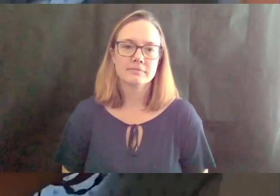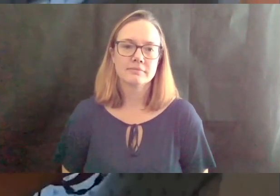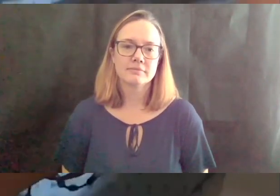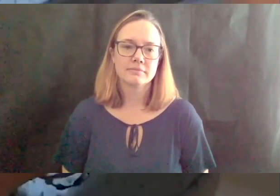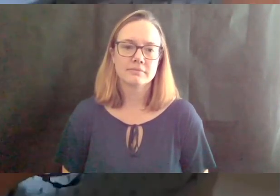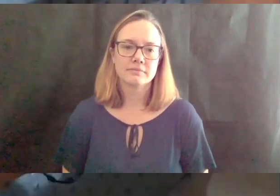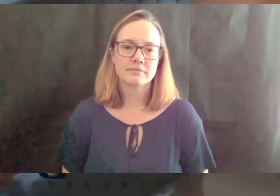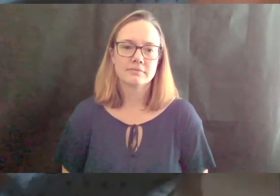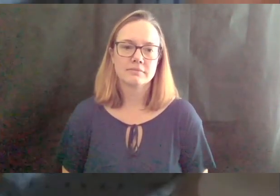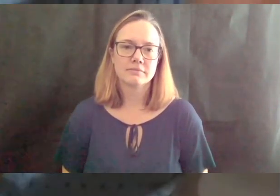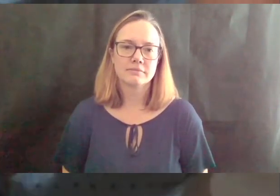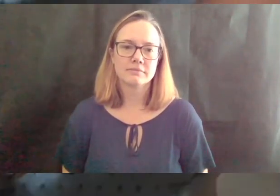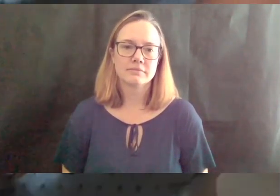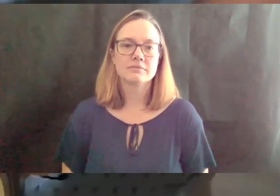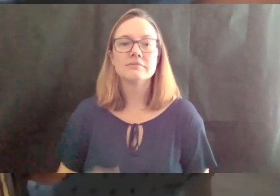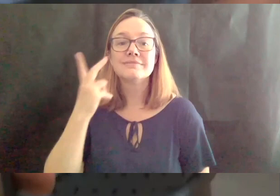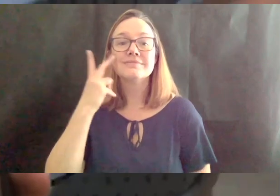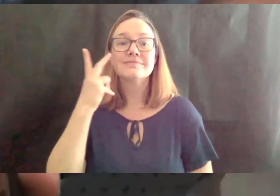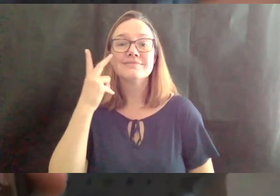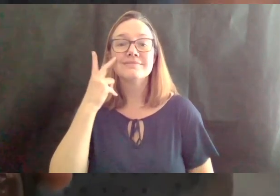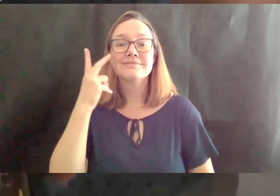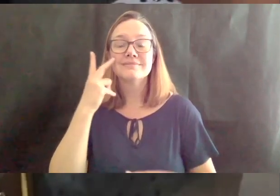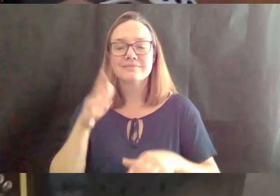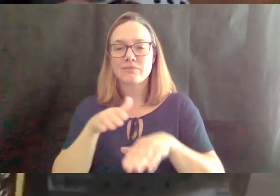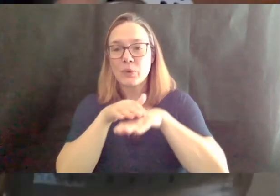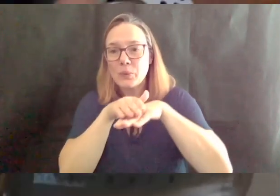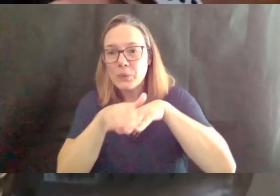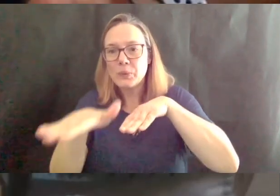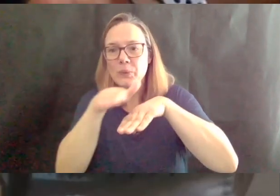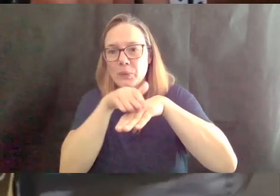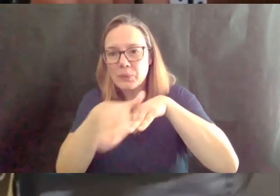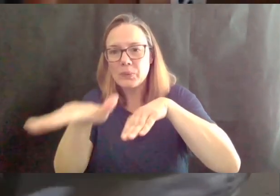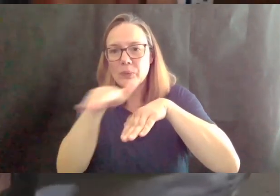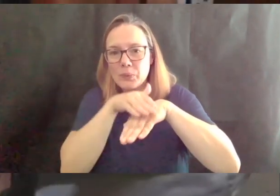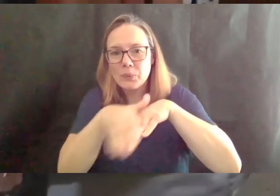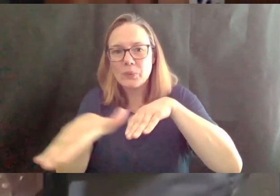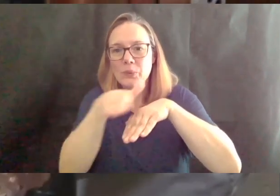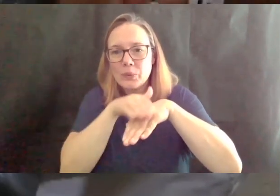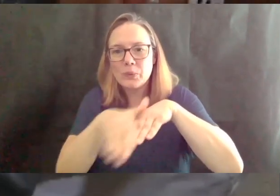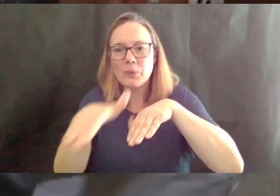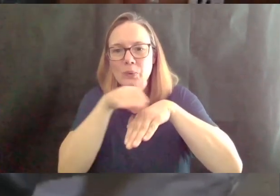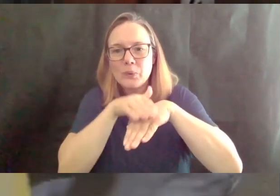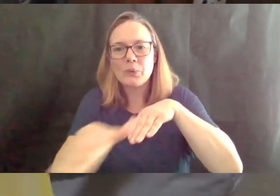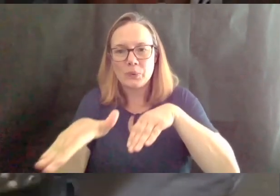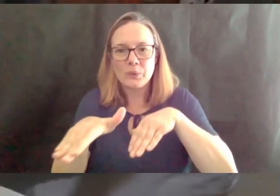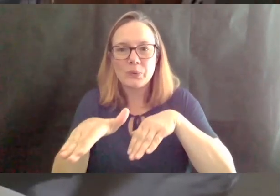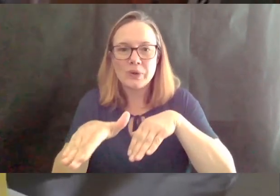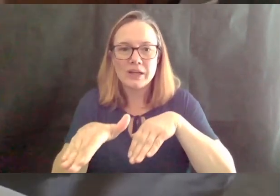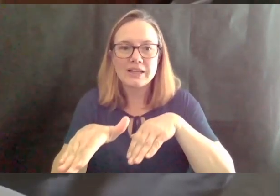Okay. Next, we're going to be going at it with the yellow squash. And the same thing.